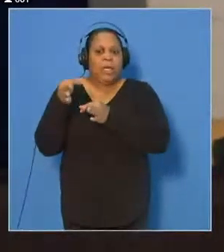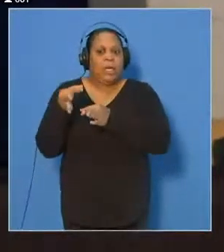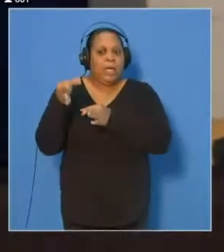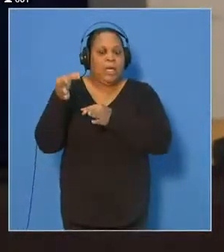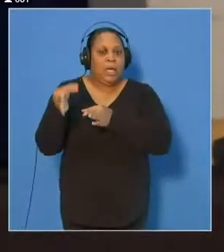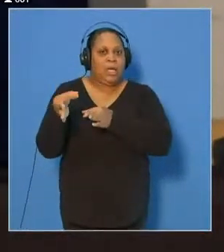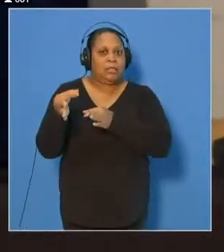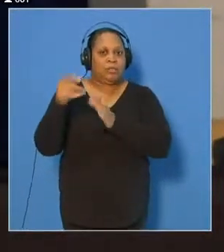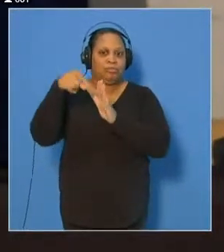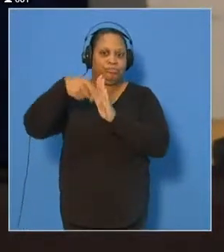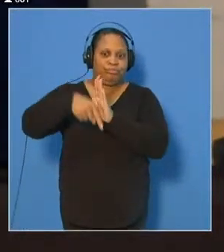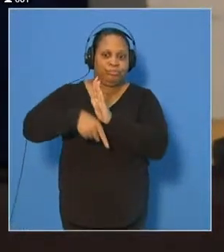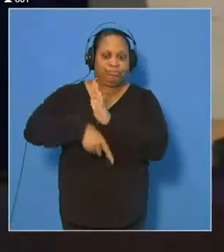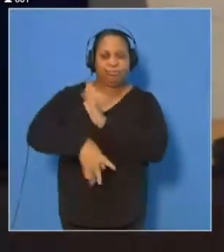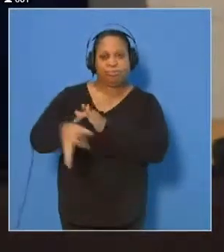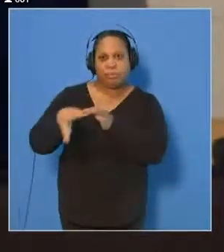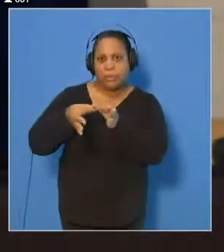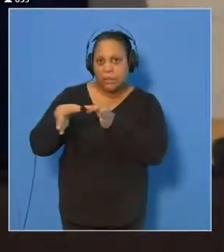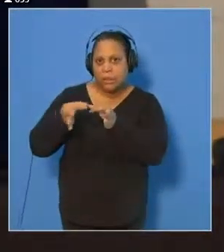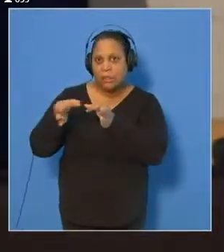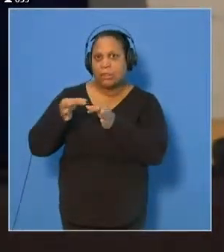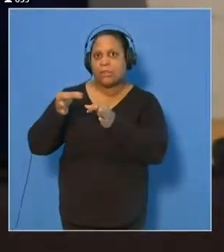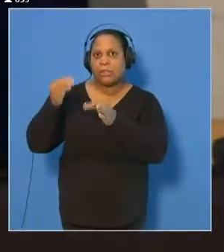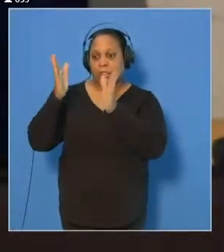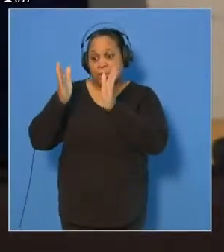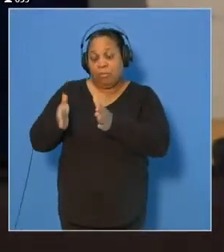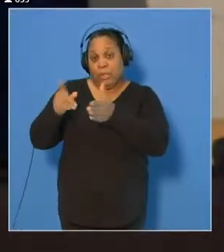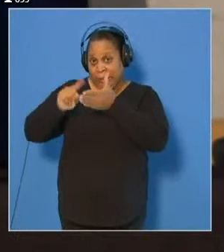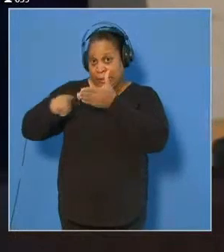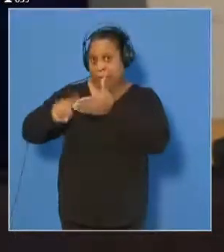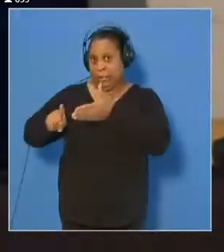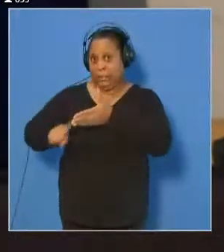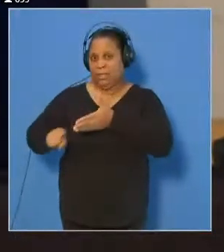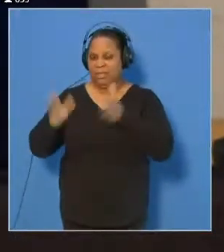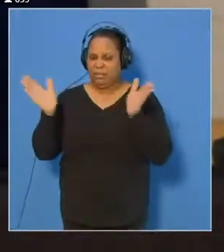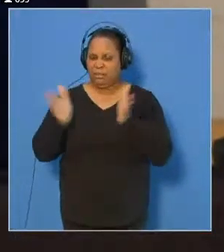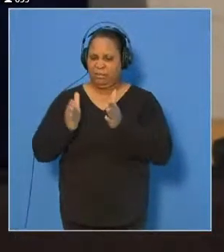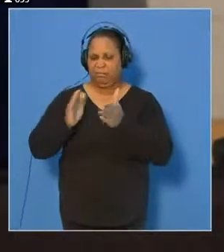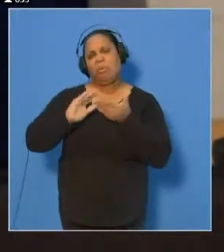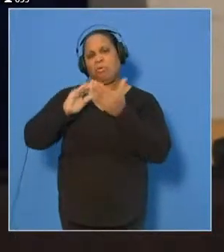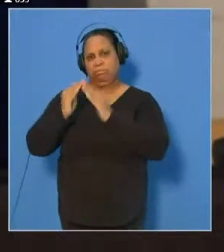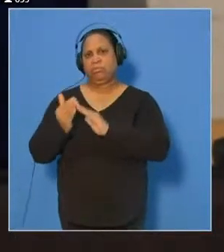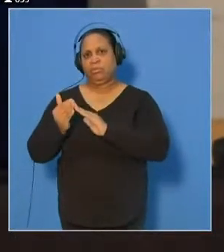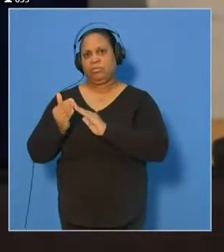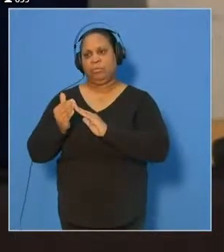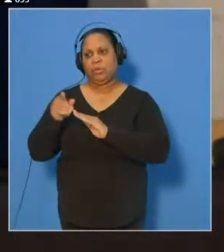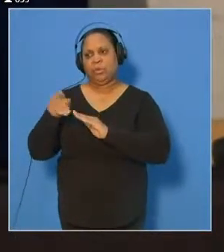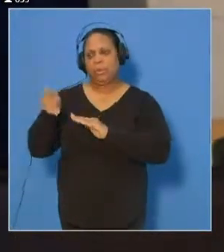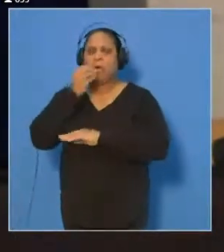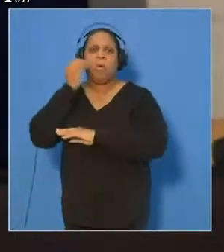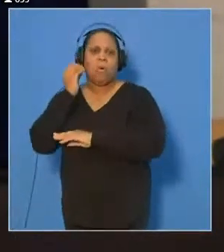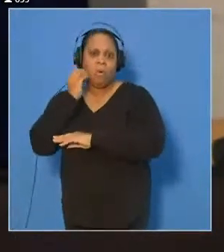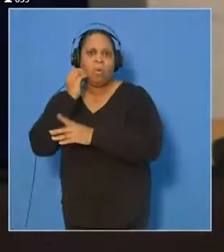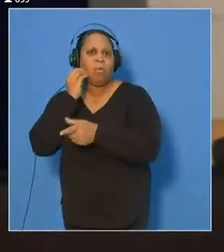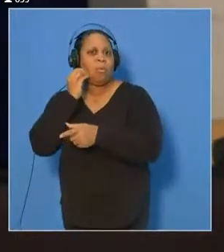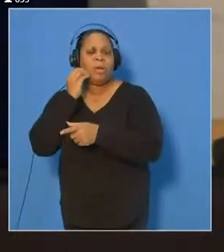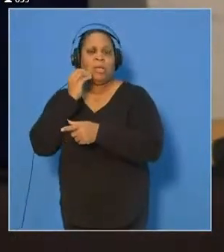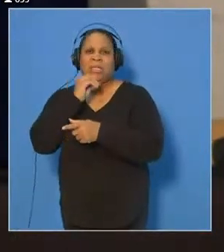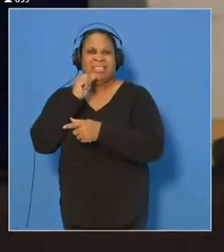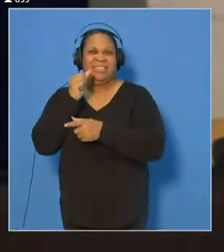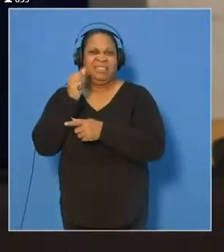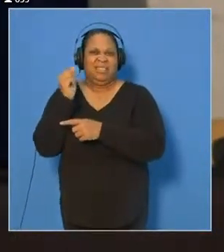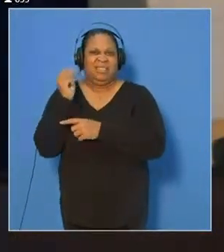into the details of case investigation, because in a small community such as this, it doesn't take very much